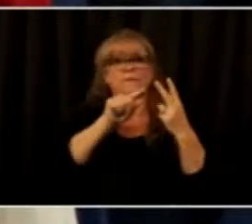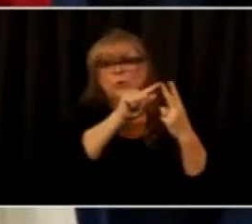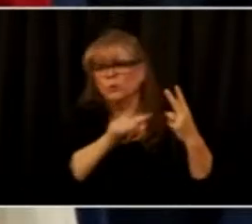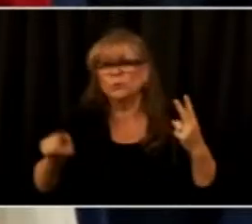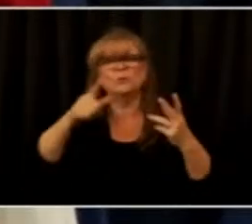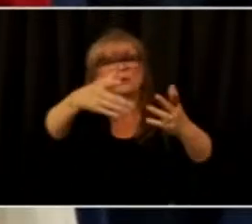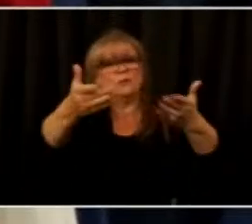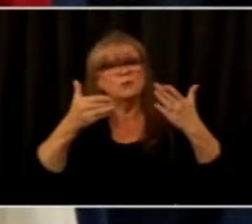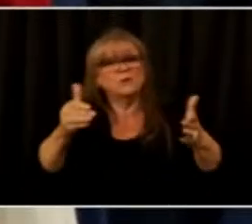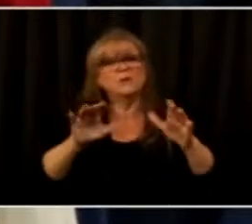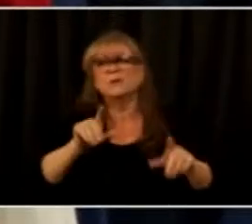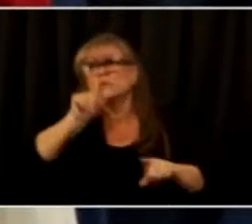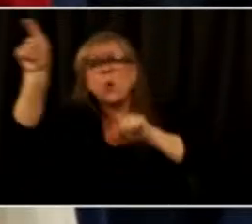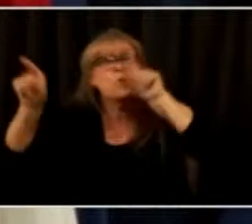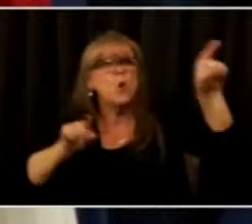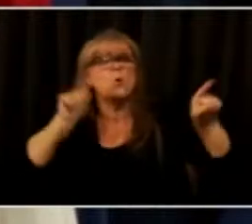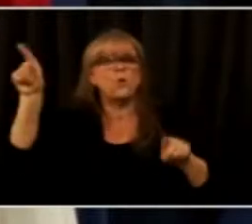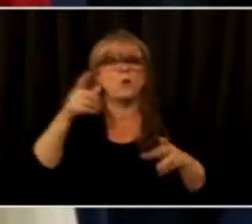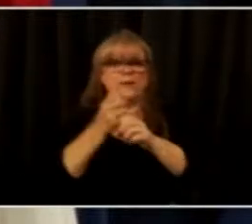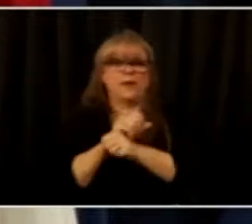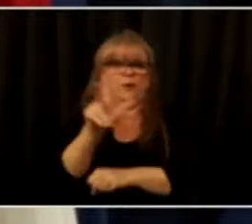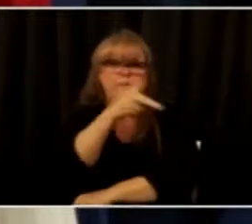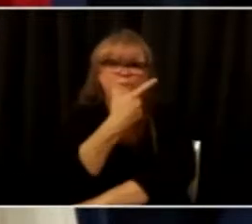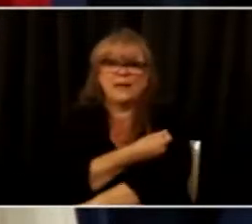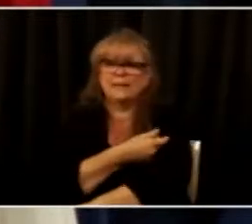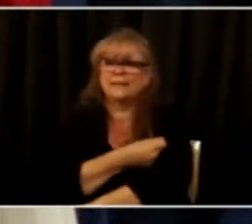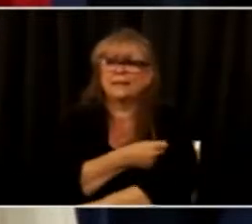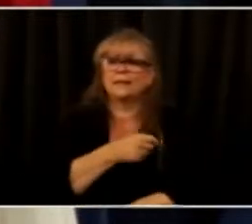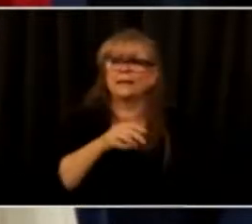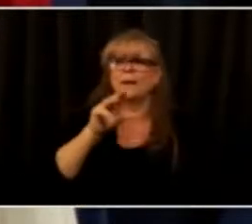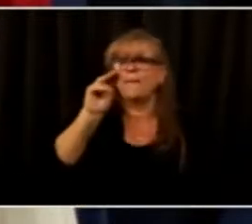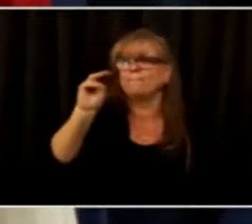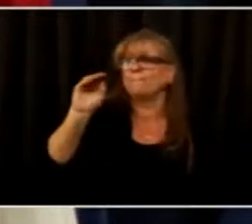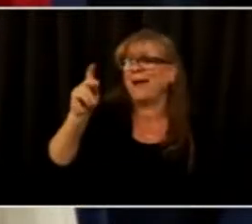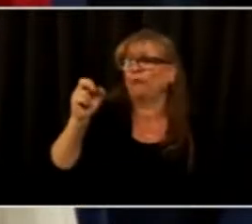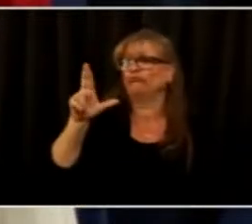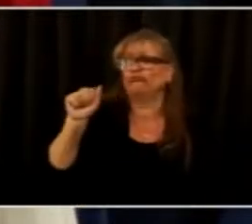The Moderna and the Johnson & Johnson are approved for age 18 and